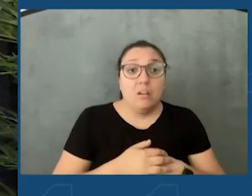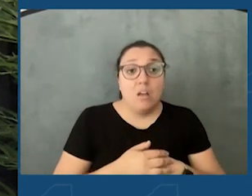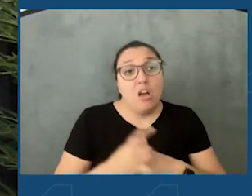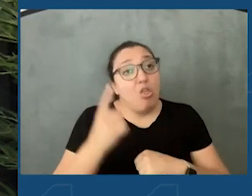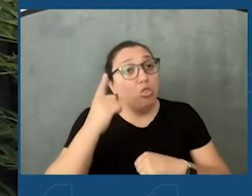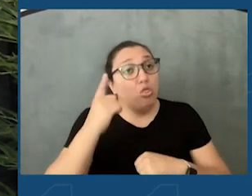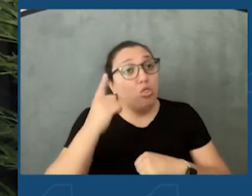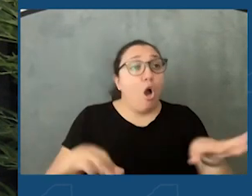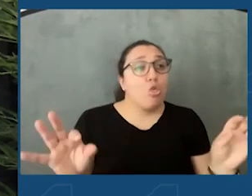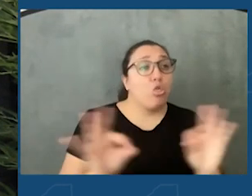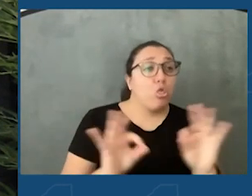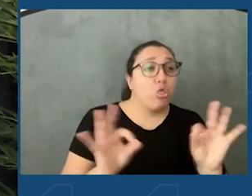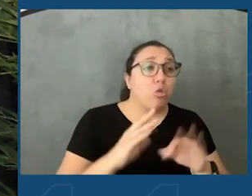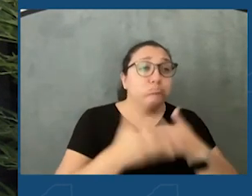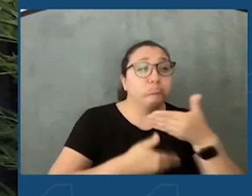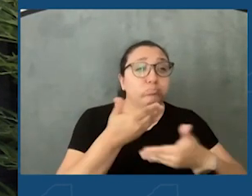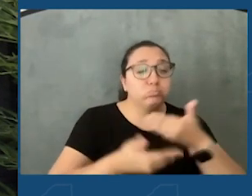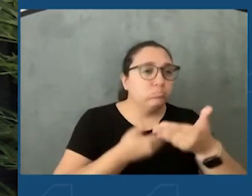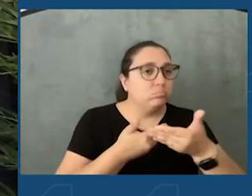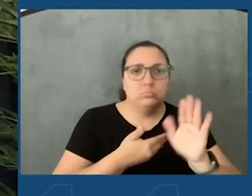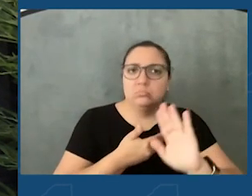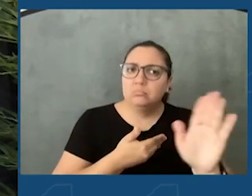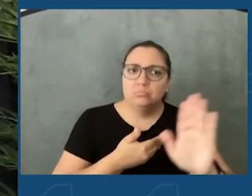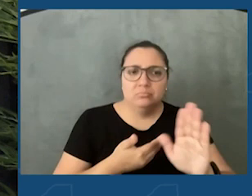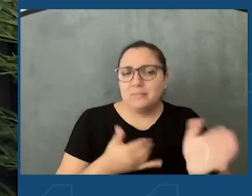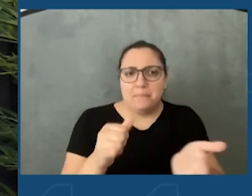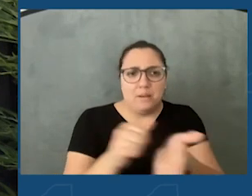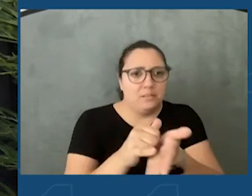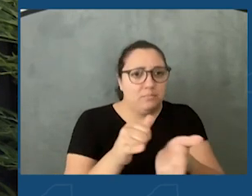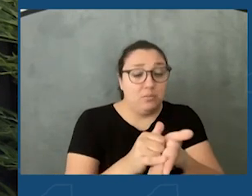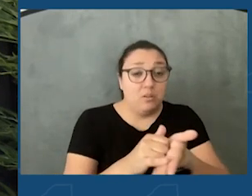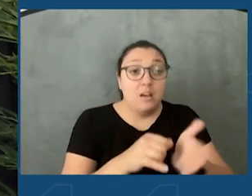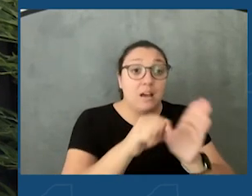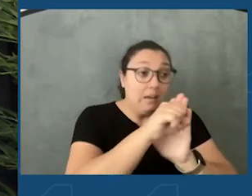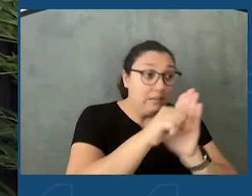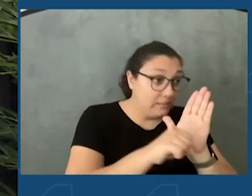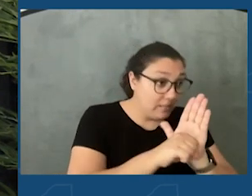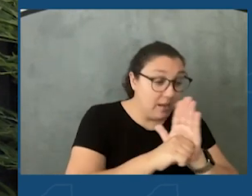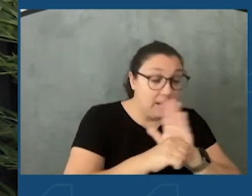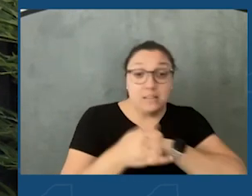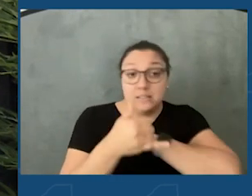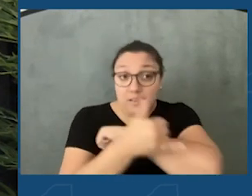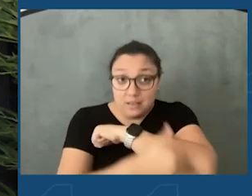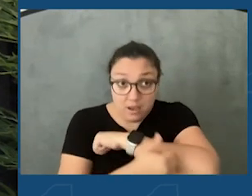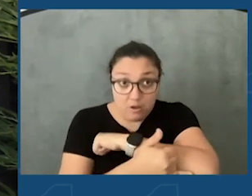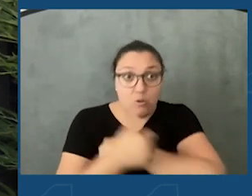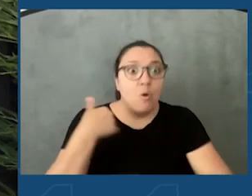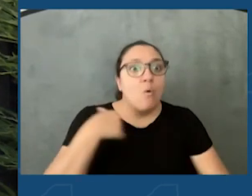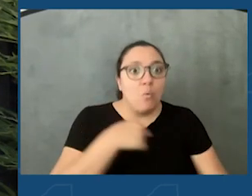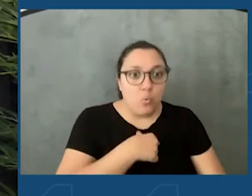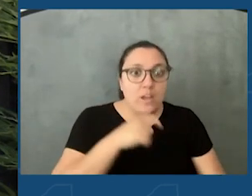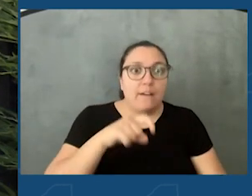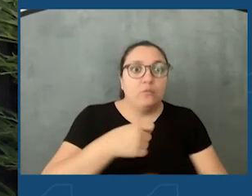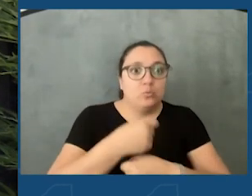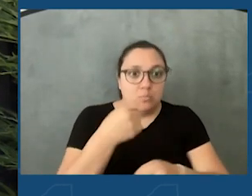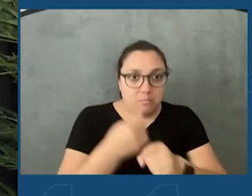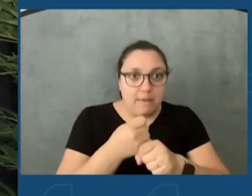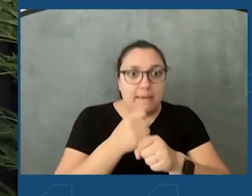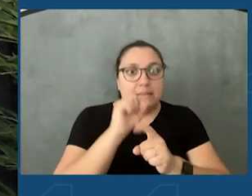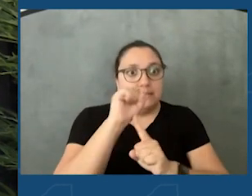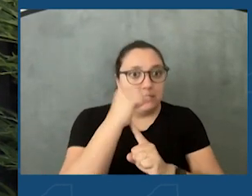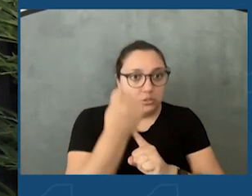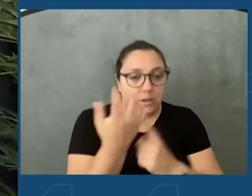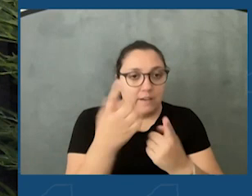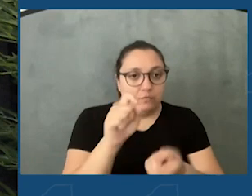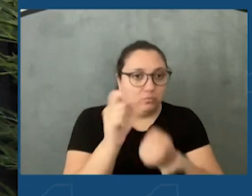possible. As a state and as a county, we must consciously create the conditions to transform our